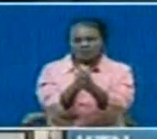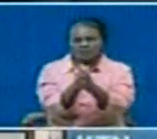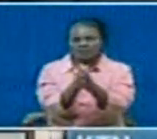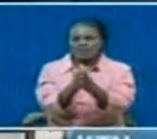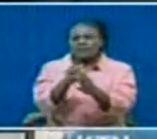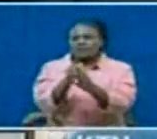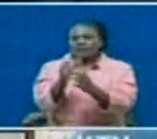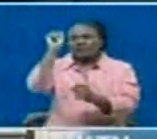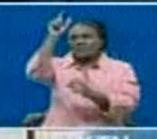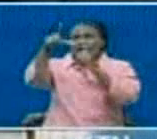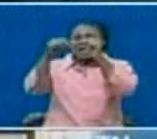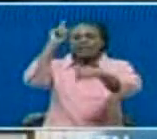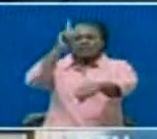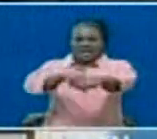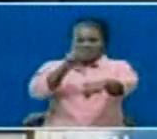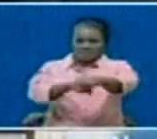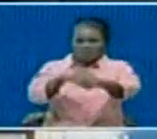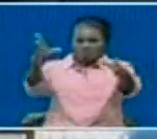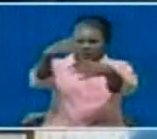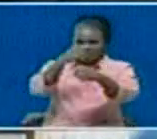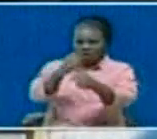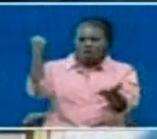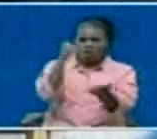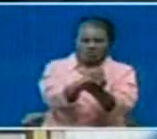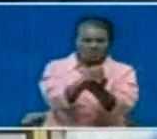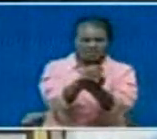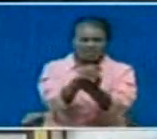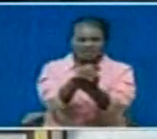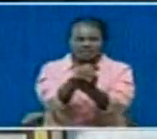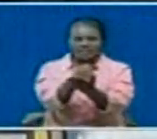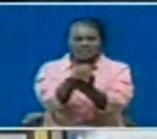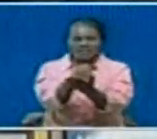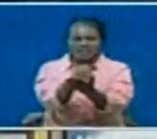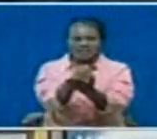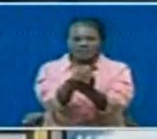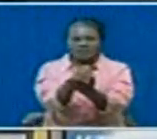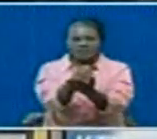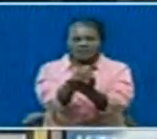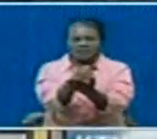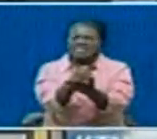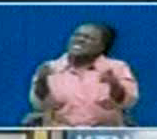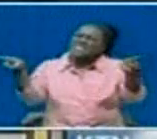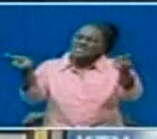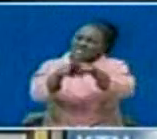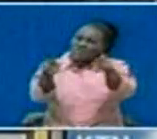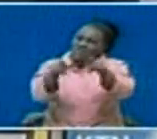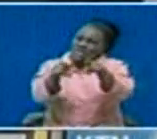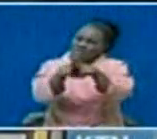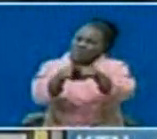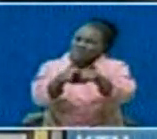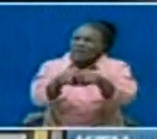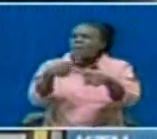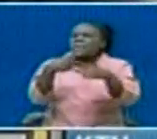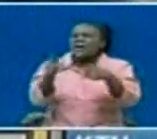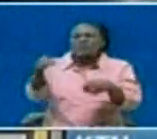Star Times, their offices, their addresses are the same, but we are being told